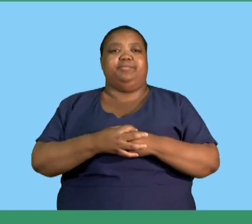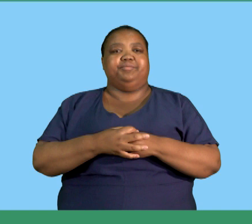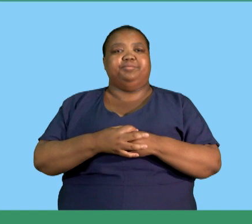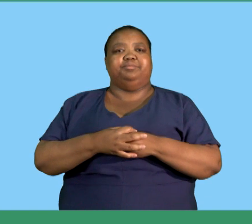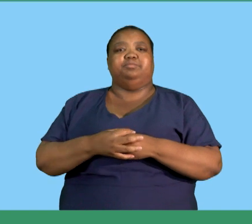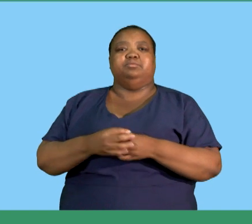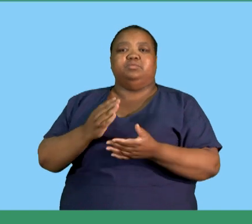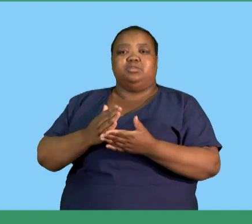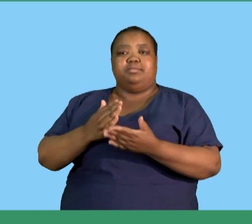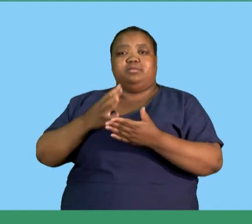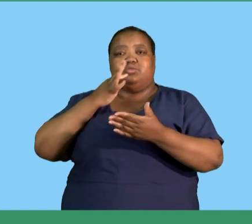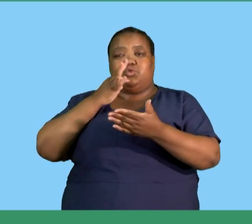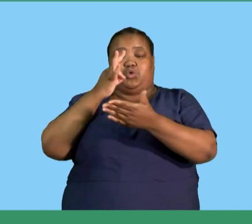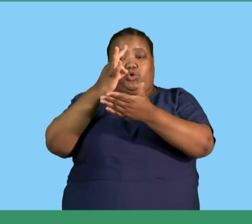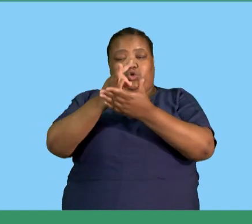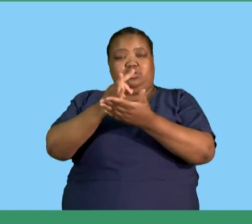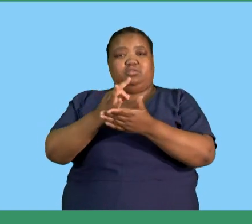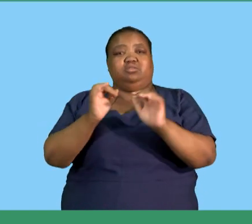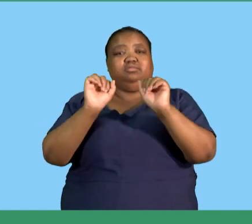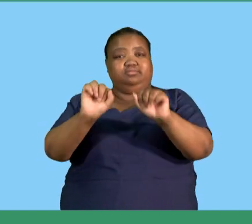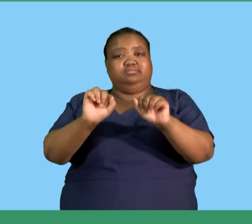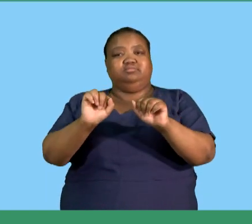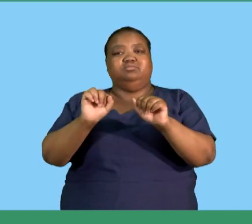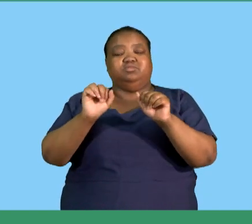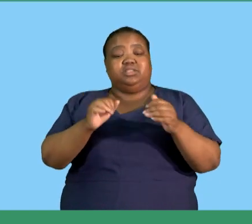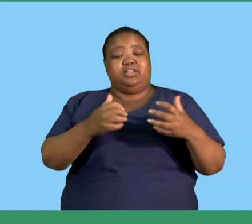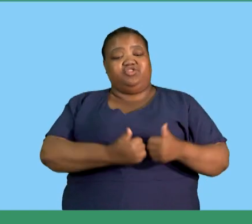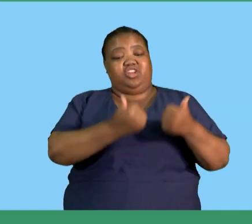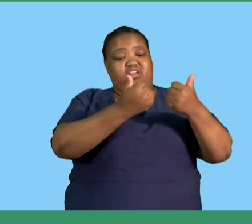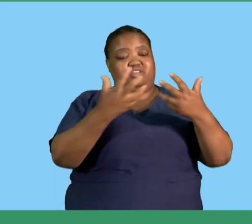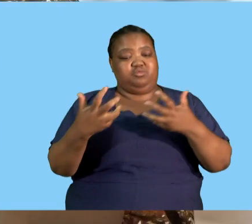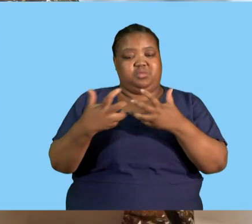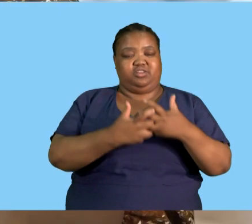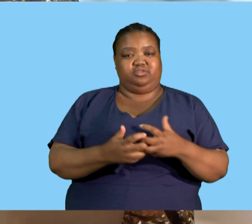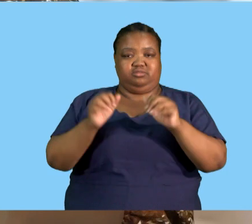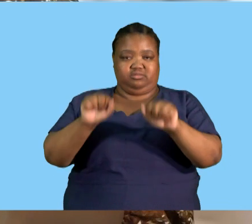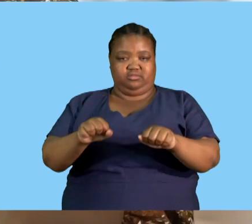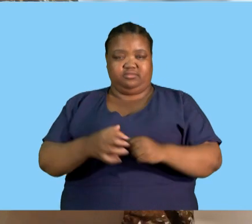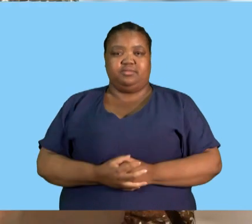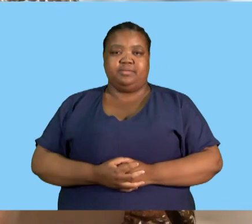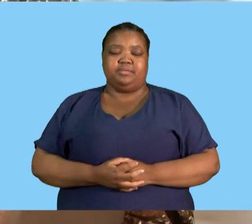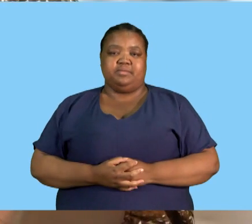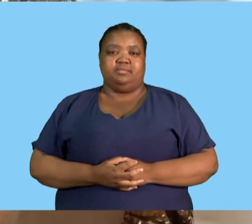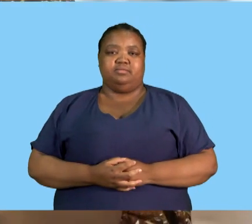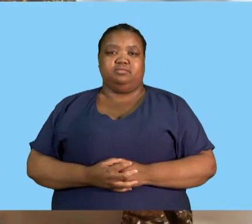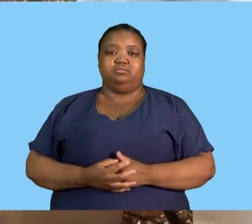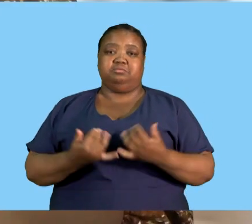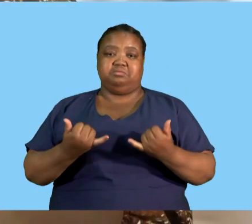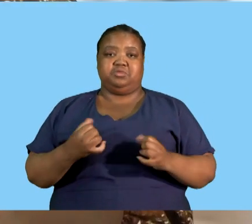It says ensure that your recommendations, they link with a specific challenge. What does it mean? With this